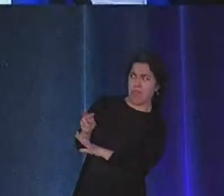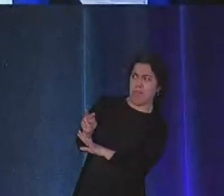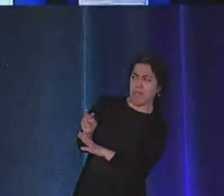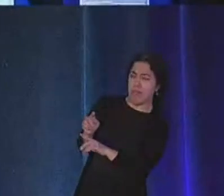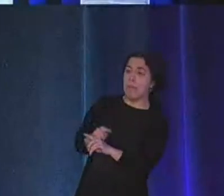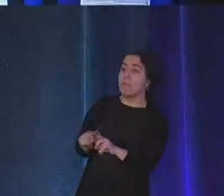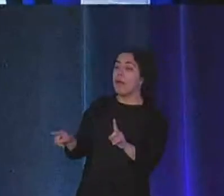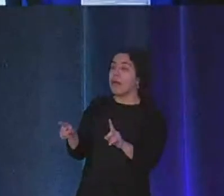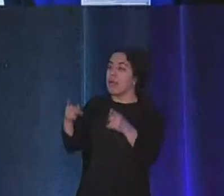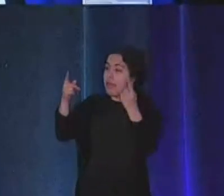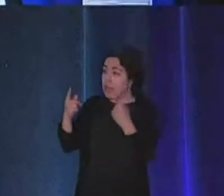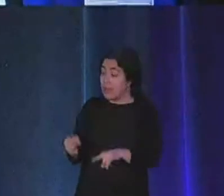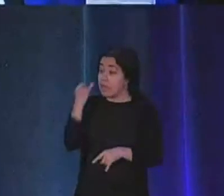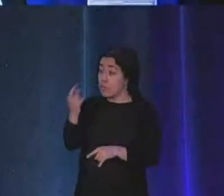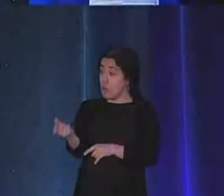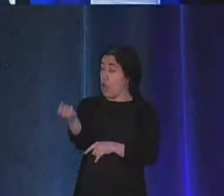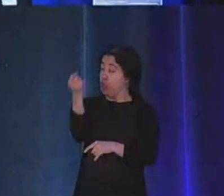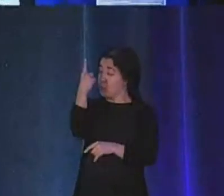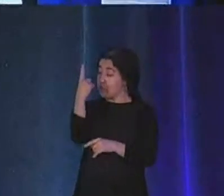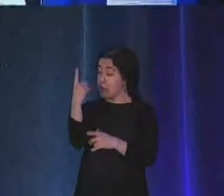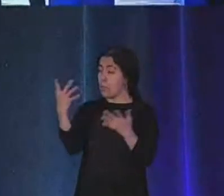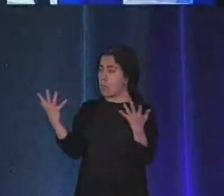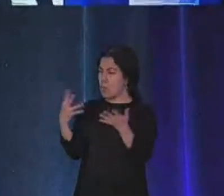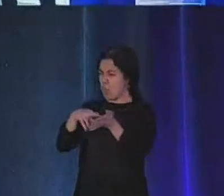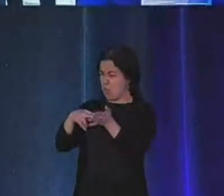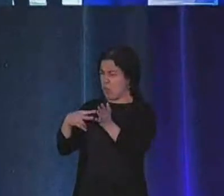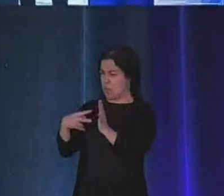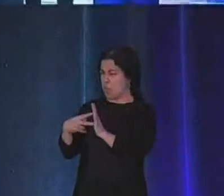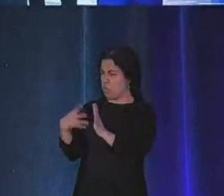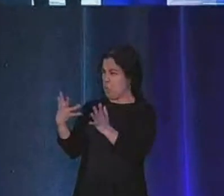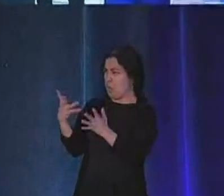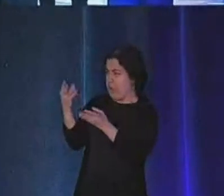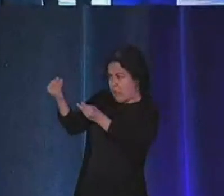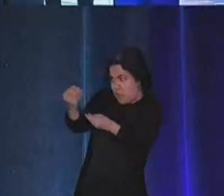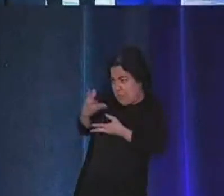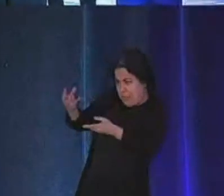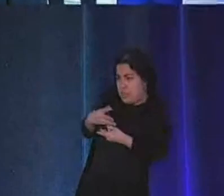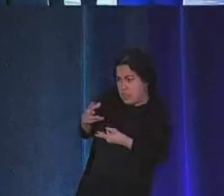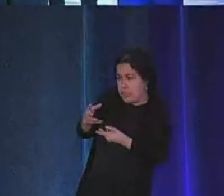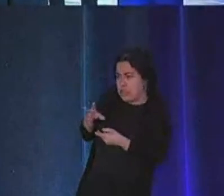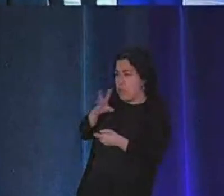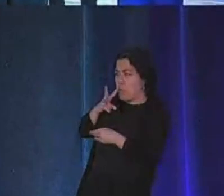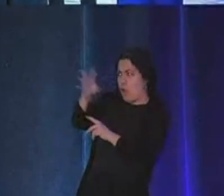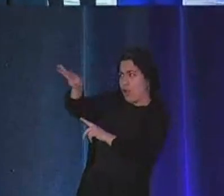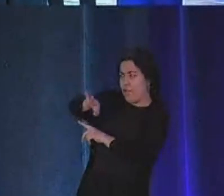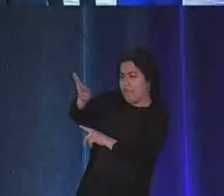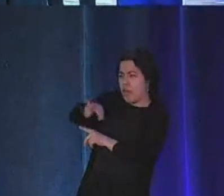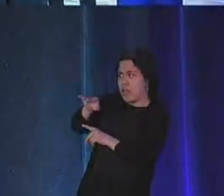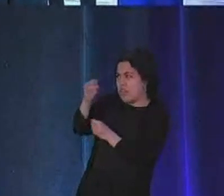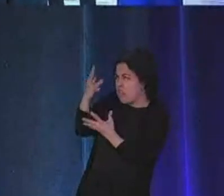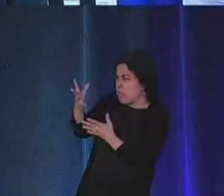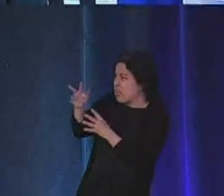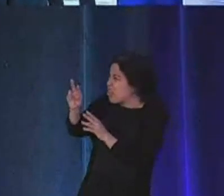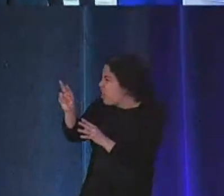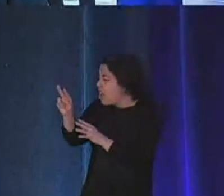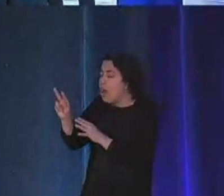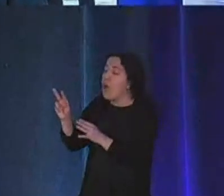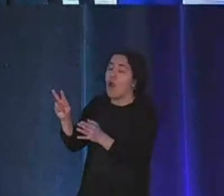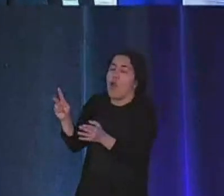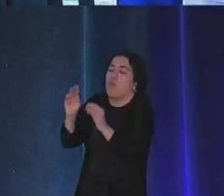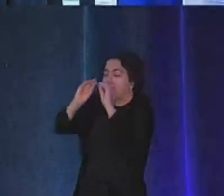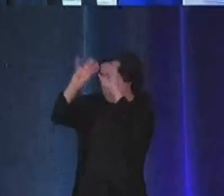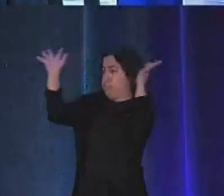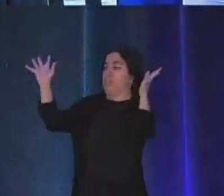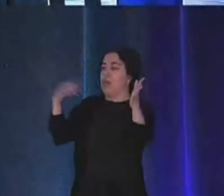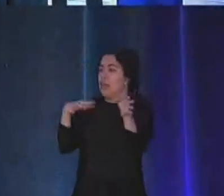once you understand what a waterfall is providing in terms of info, game changing. The way I describe it, it's kind of like,